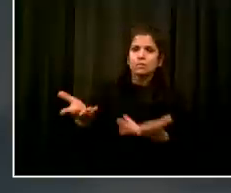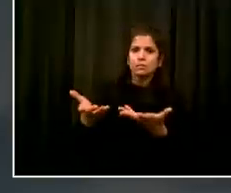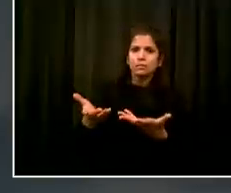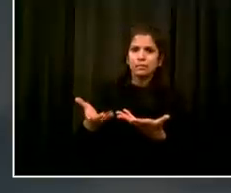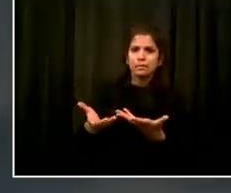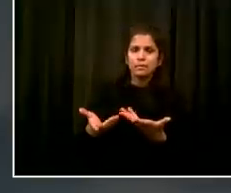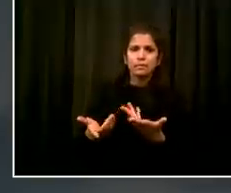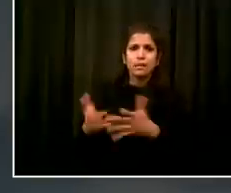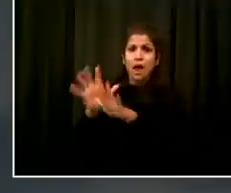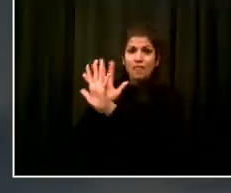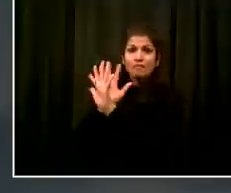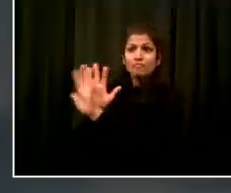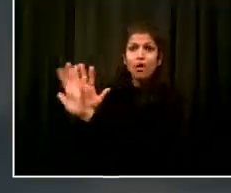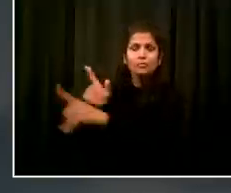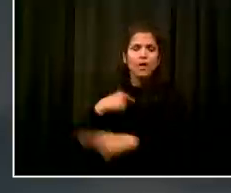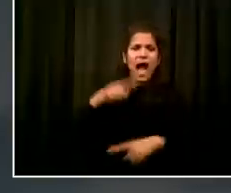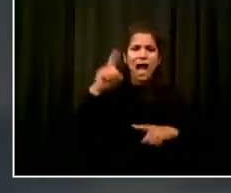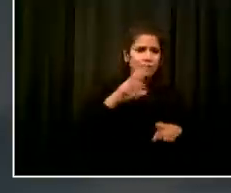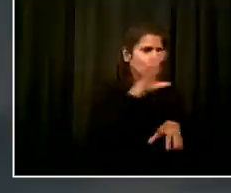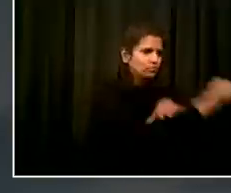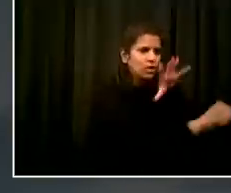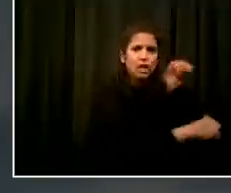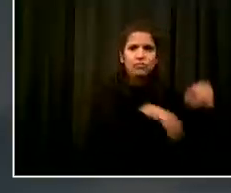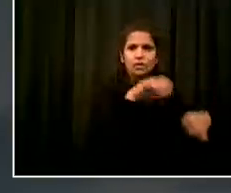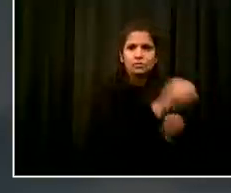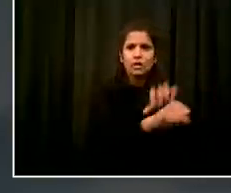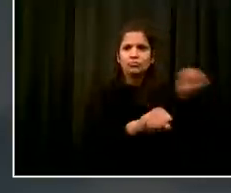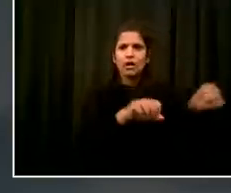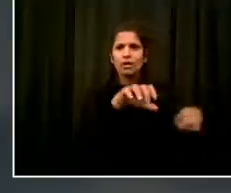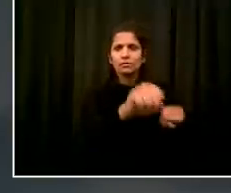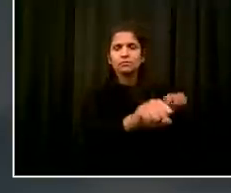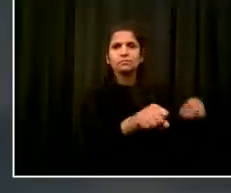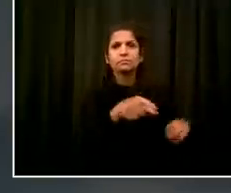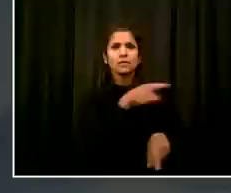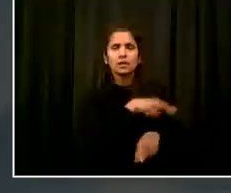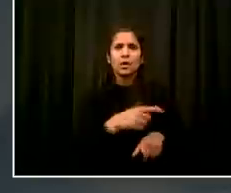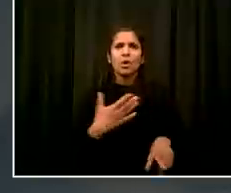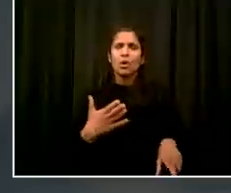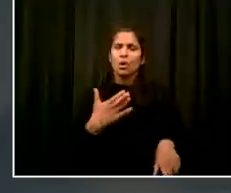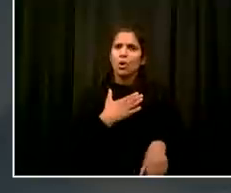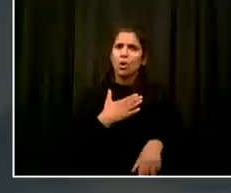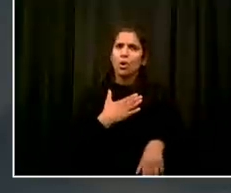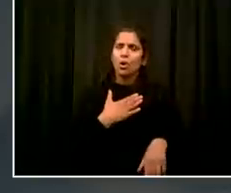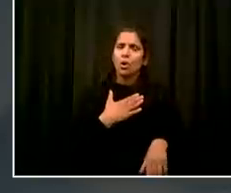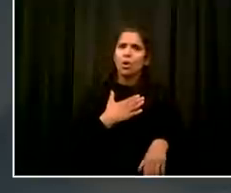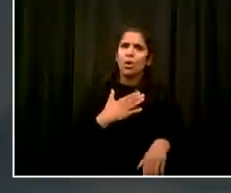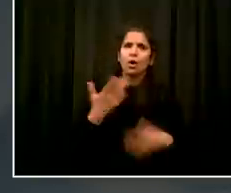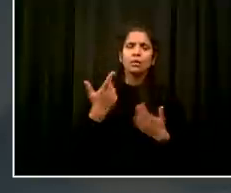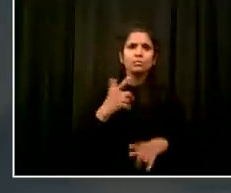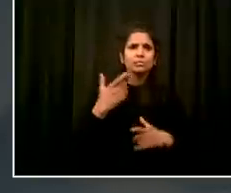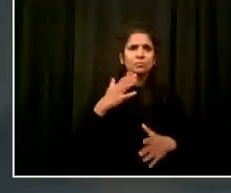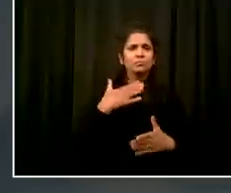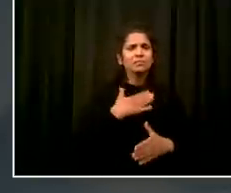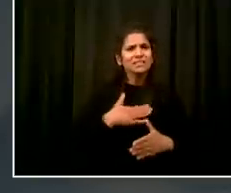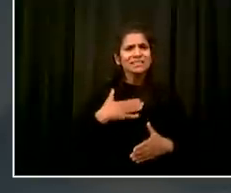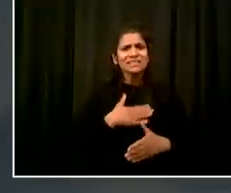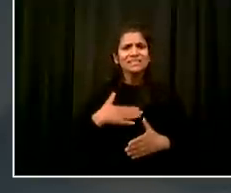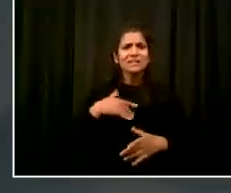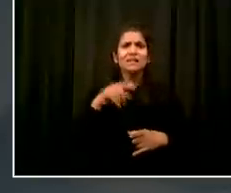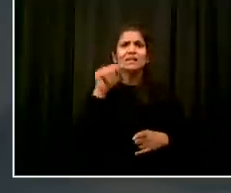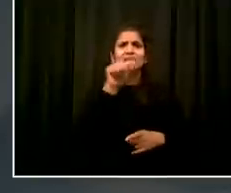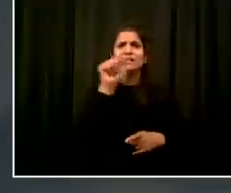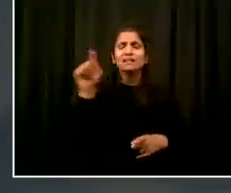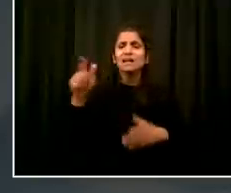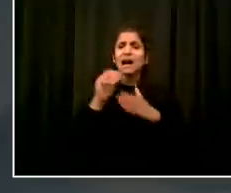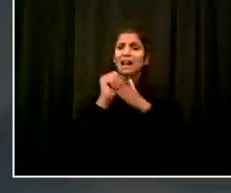coalitions, you know, and all of that. And let me just say something, you know, because it's been on the news lately and it's good to, let's keep